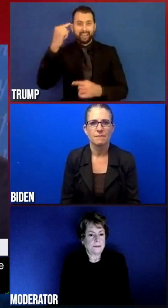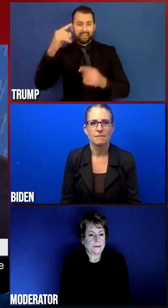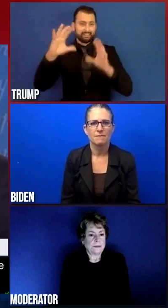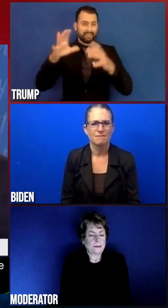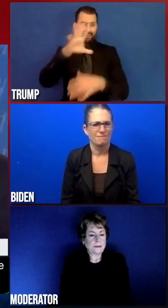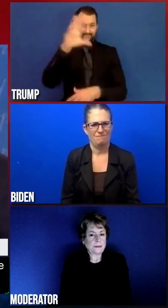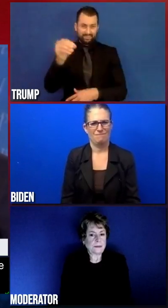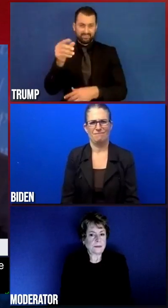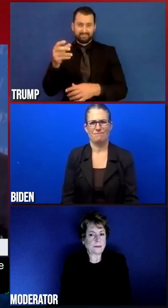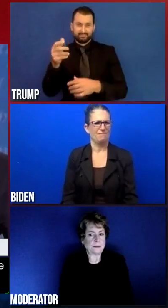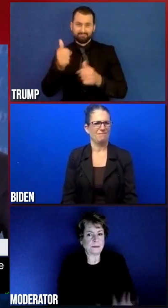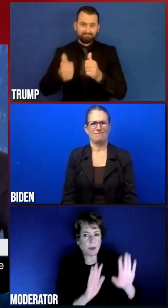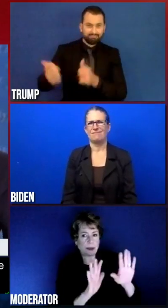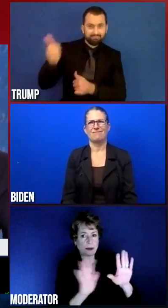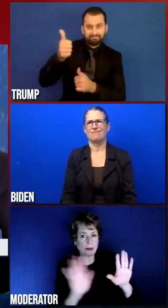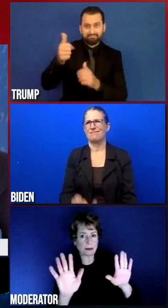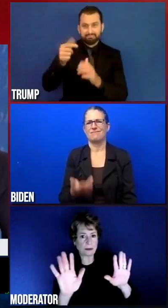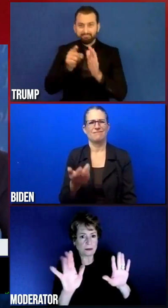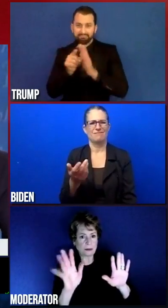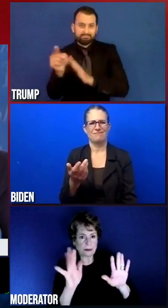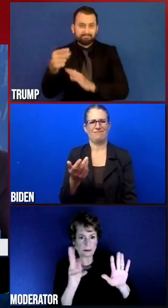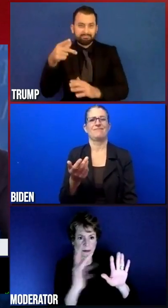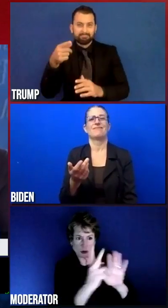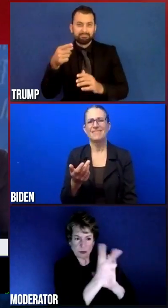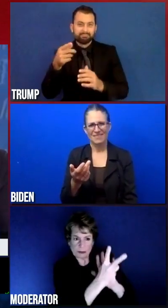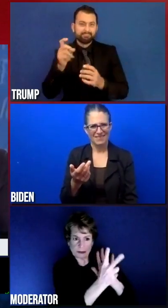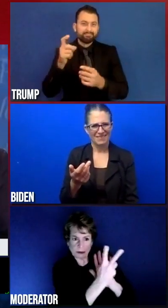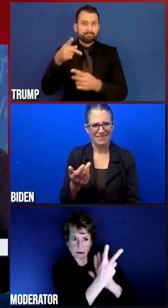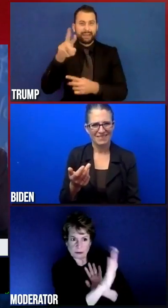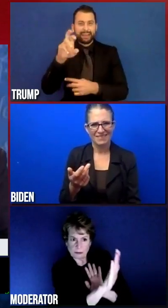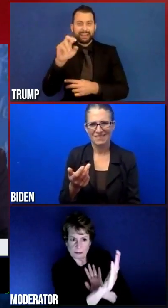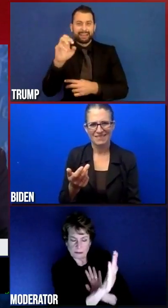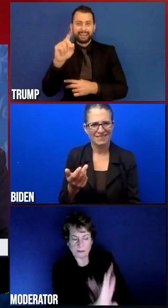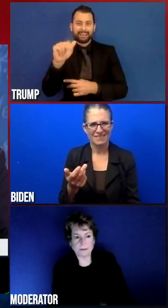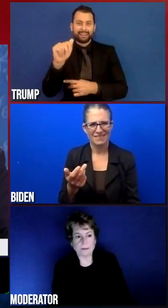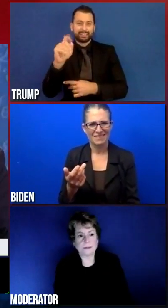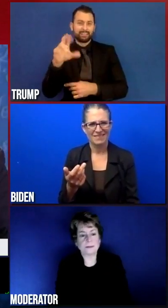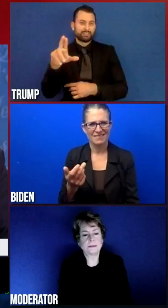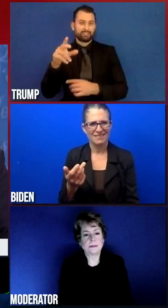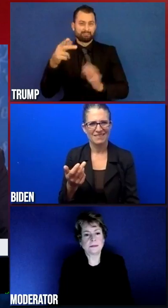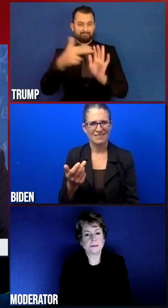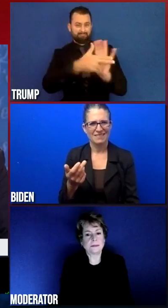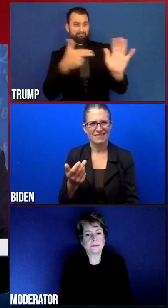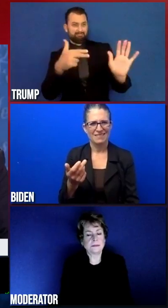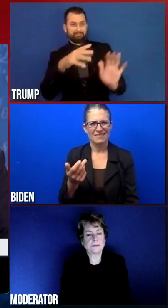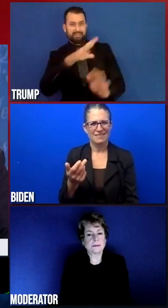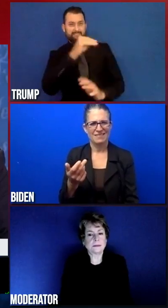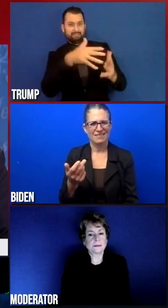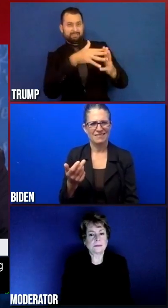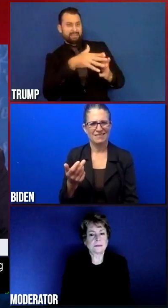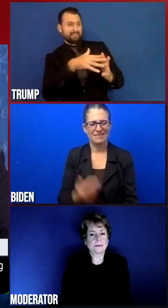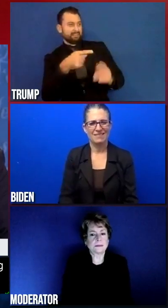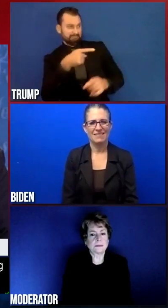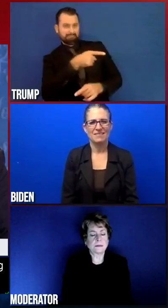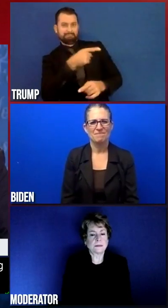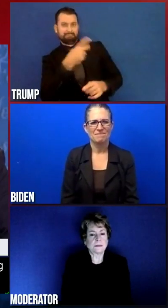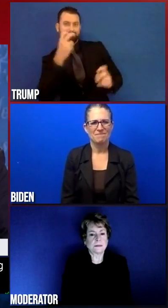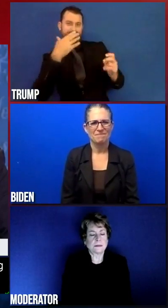you did that, and they call you a super predator, and I'm letting people out of jail now that you have treated the African